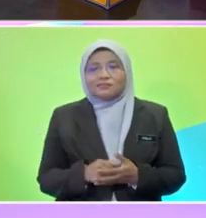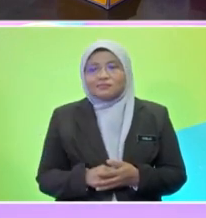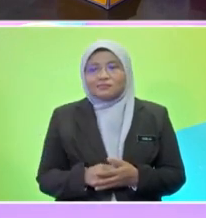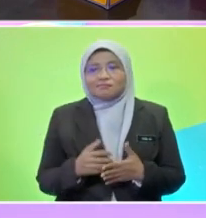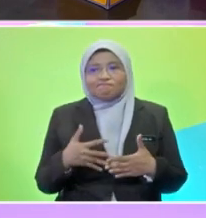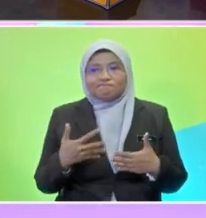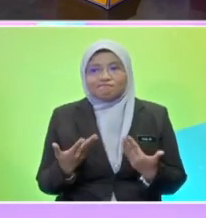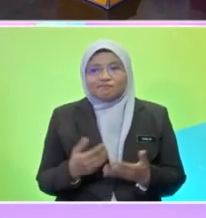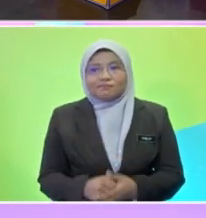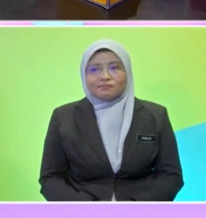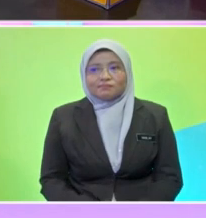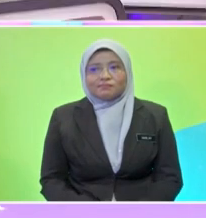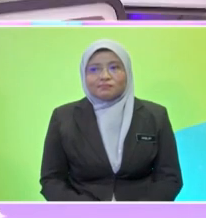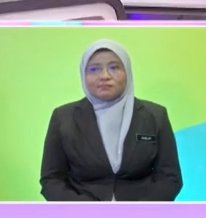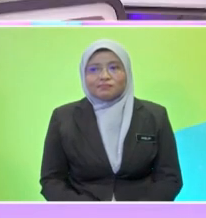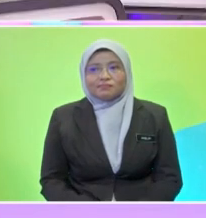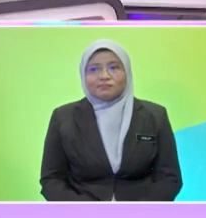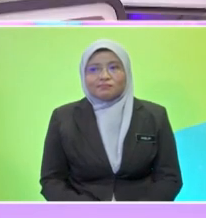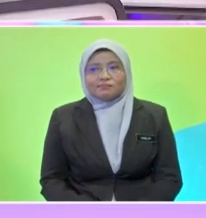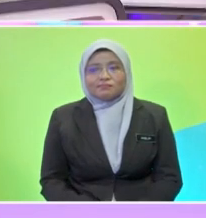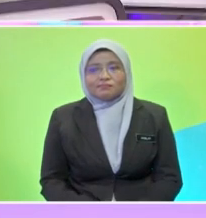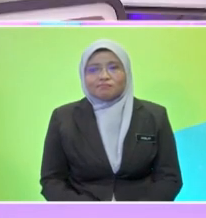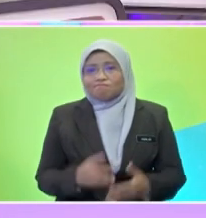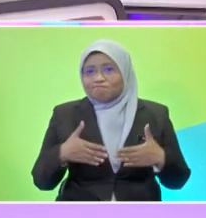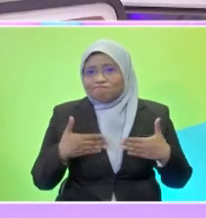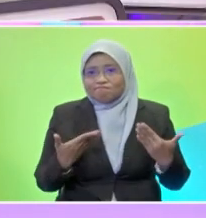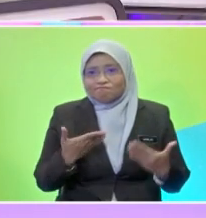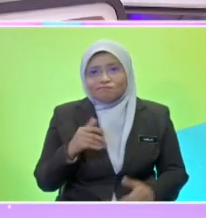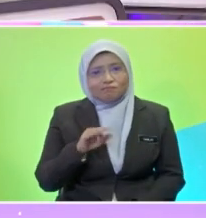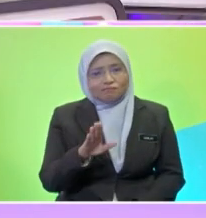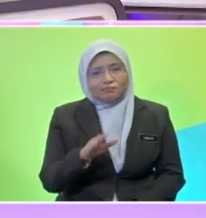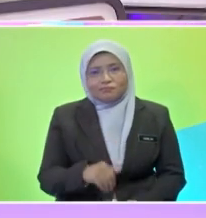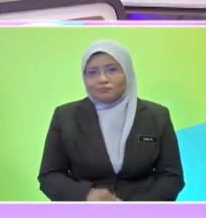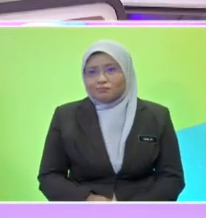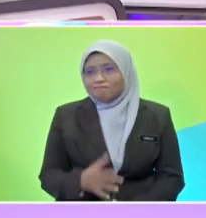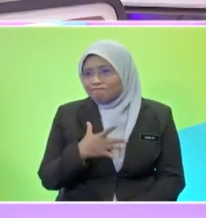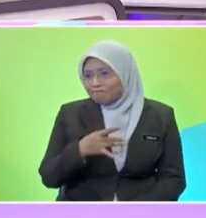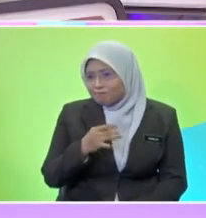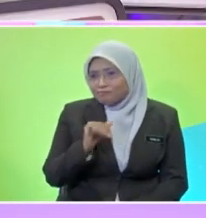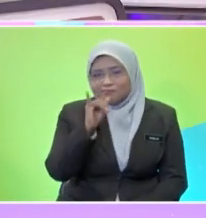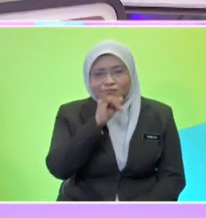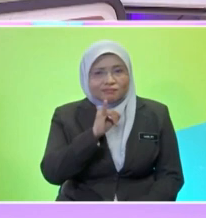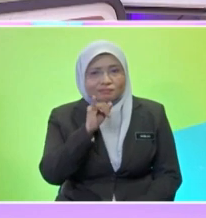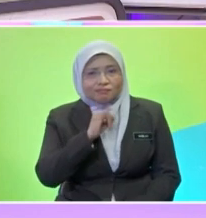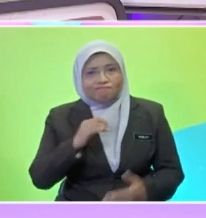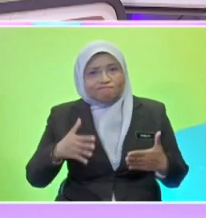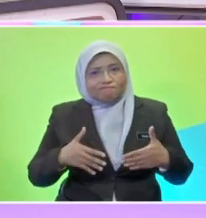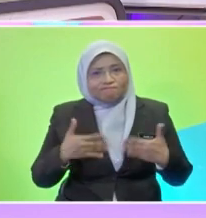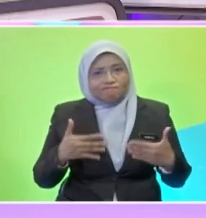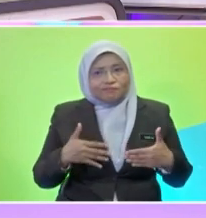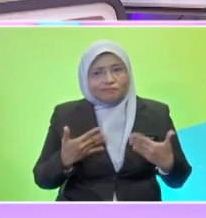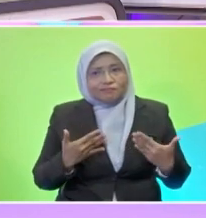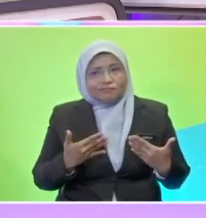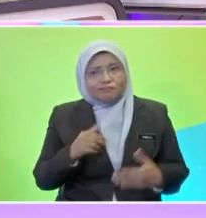There it your is. Your favorite singer motivates you to become a singer. Once again, Hanif, how did? Wow.